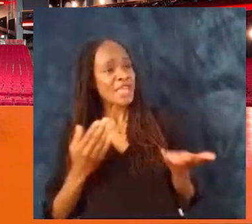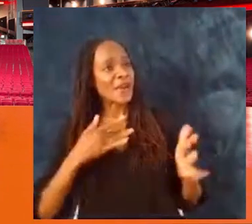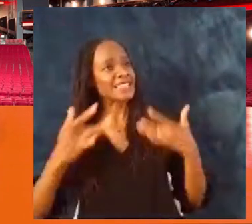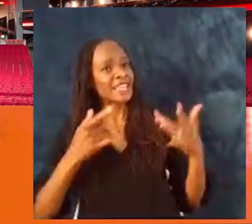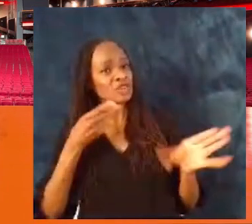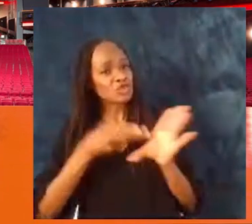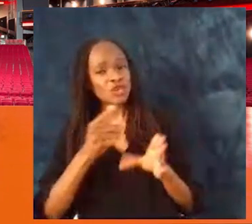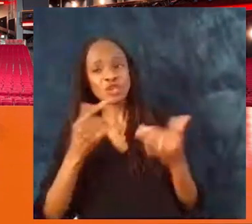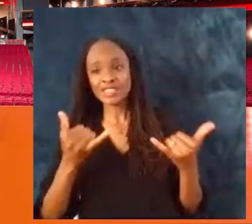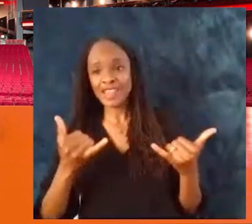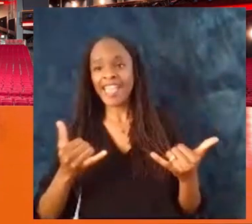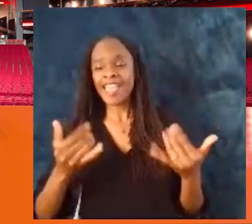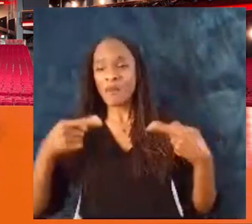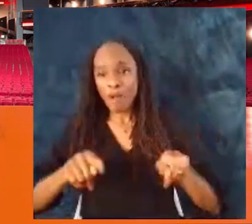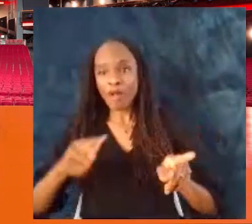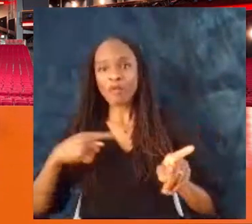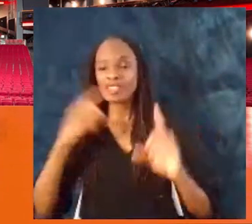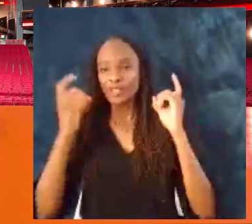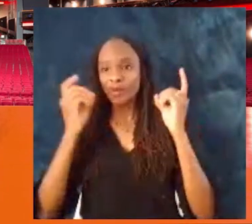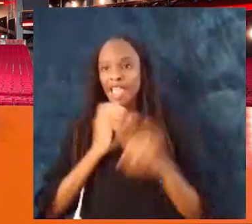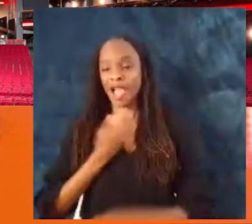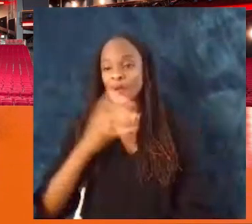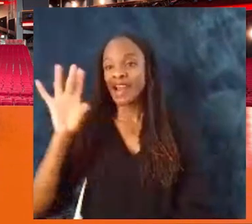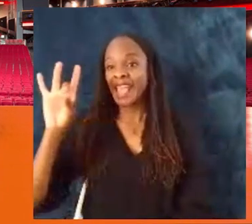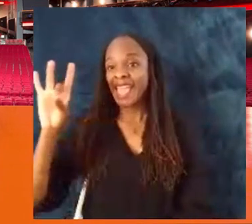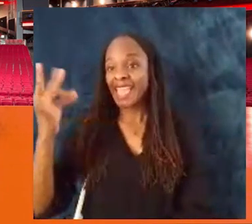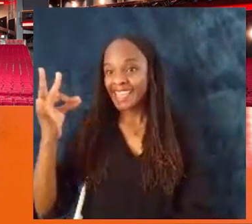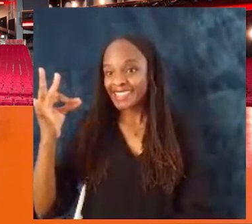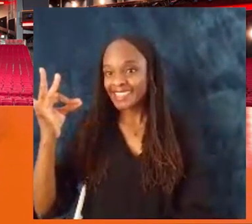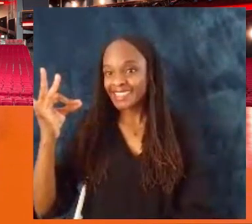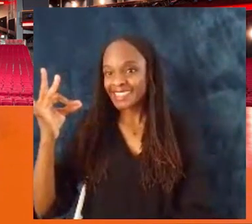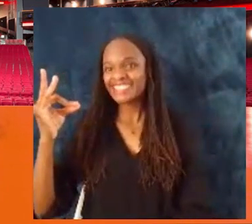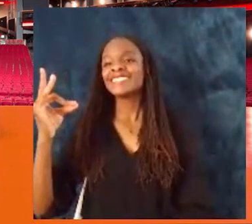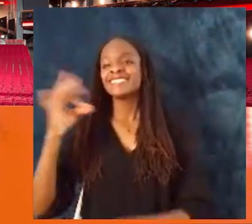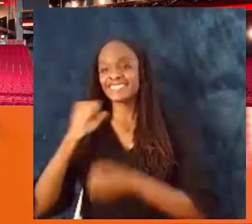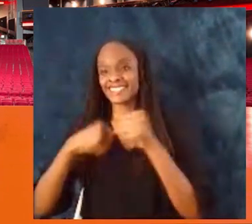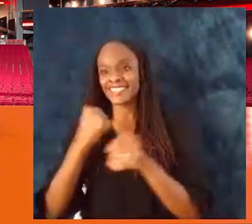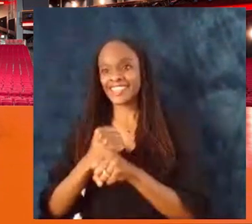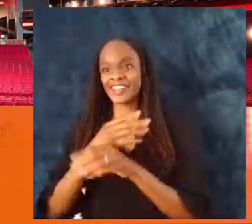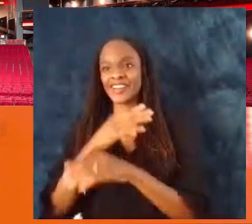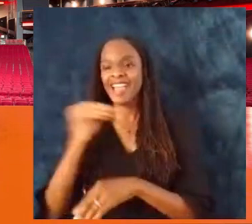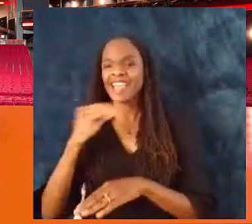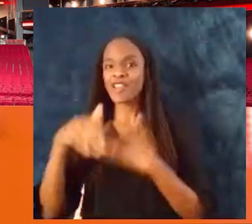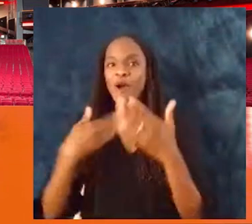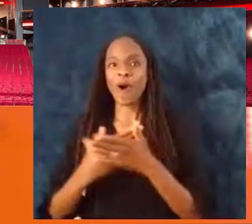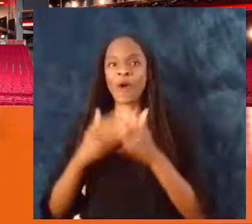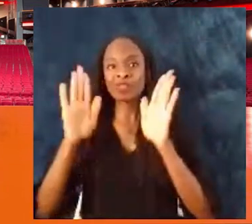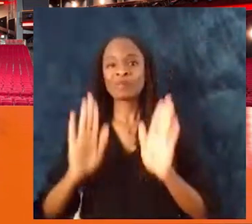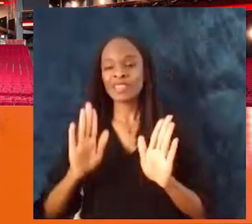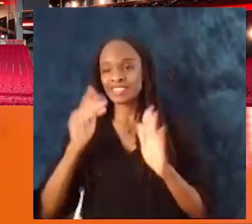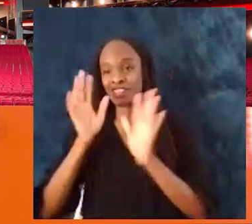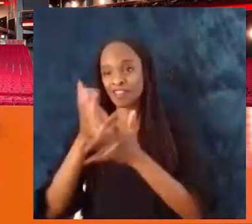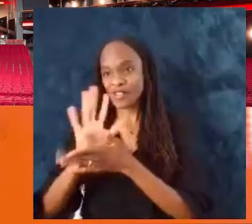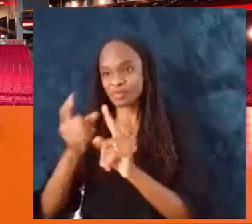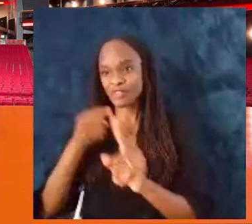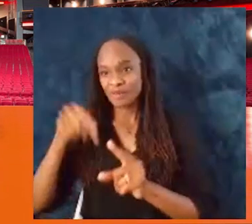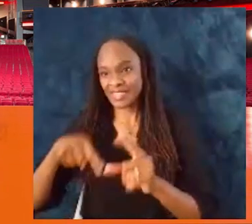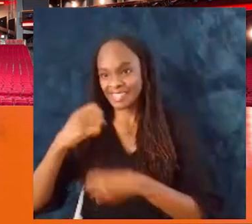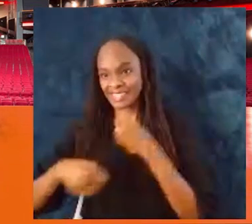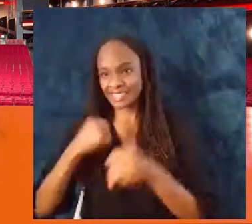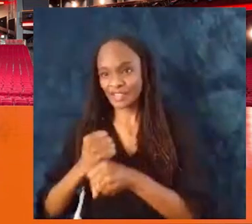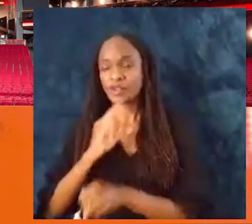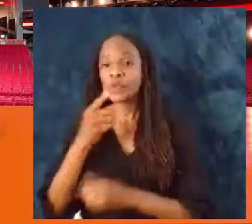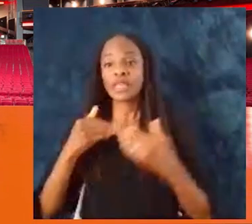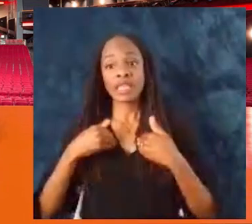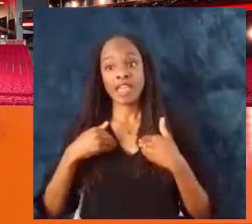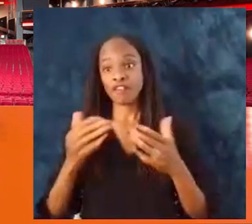we celebrate our 8th year and all of the amazing films from this year. And we really do have a lot to